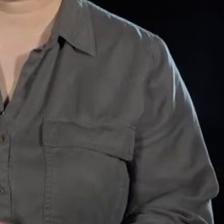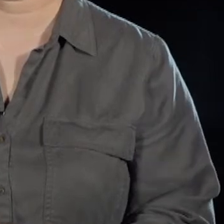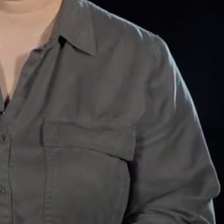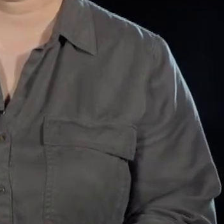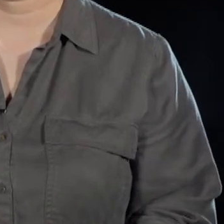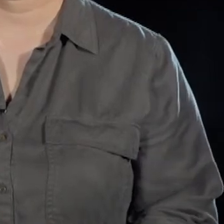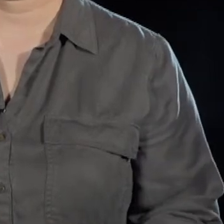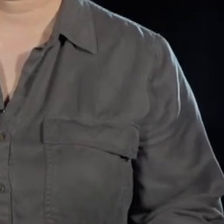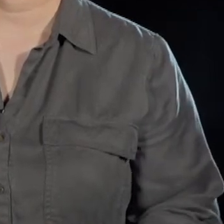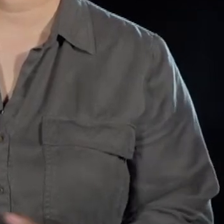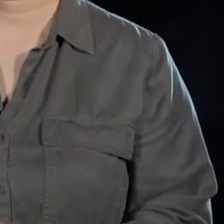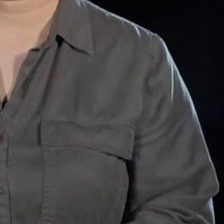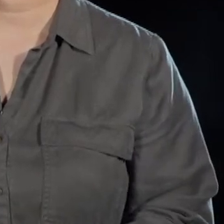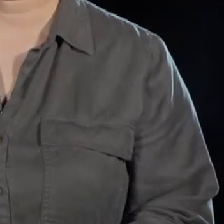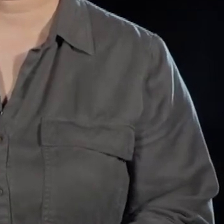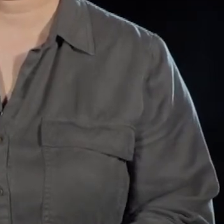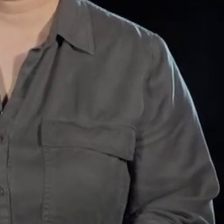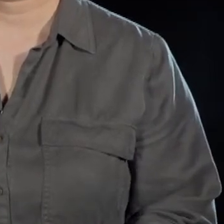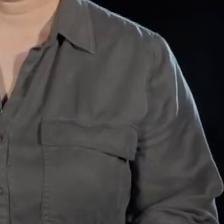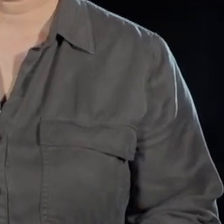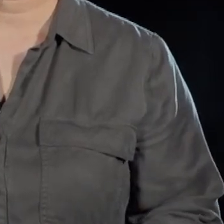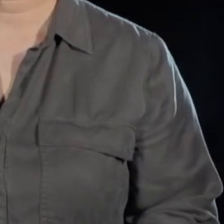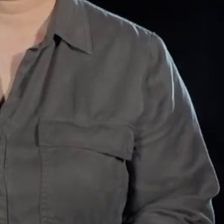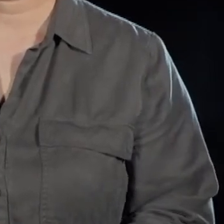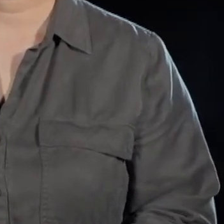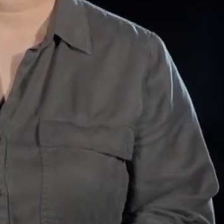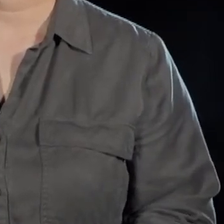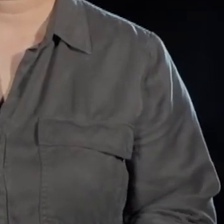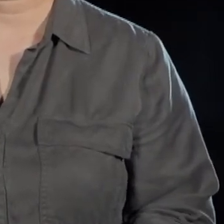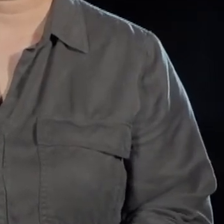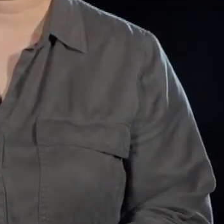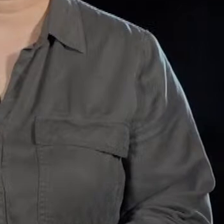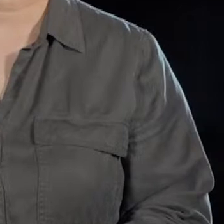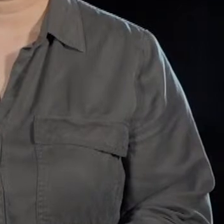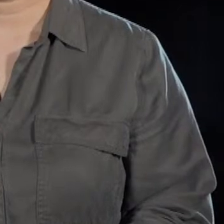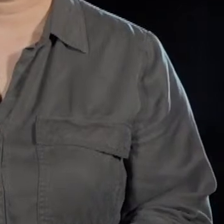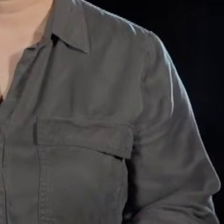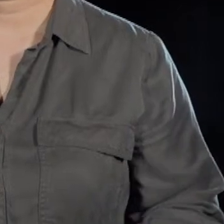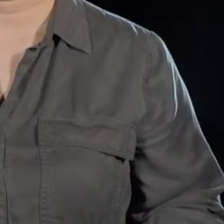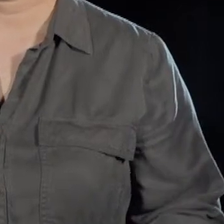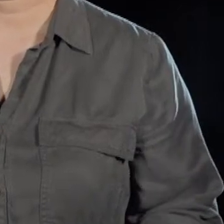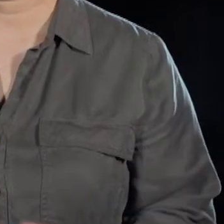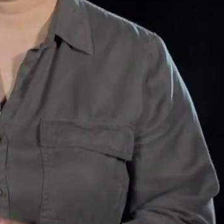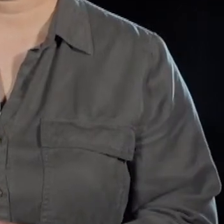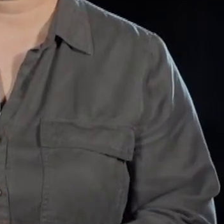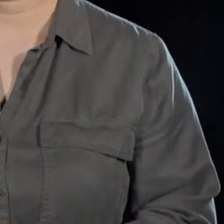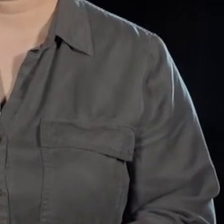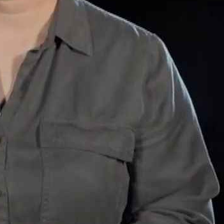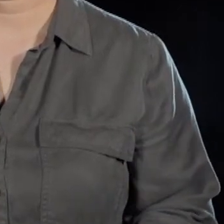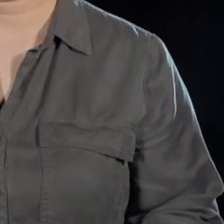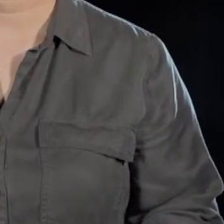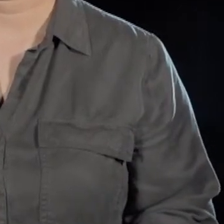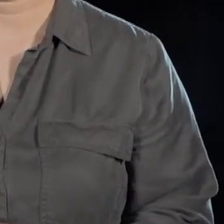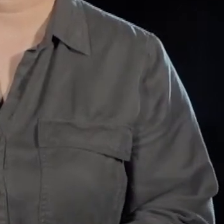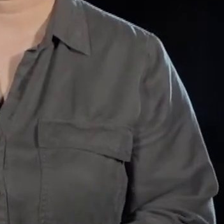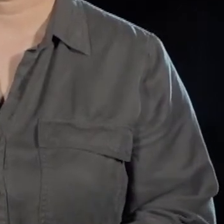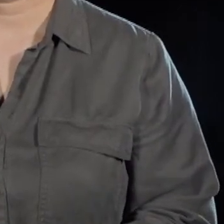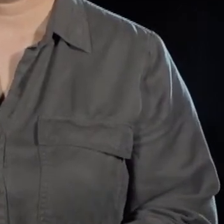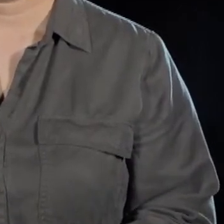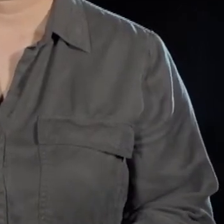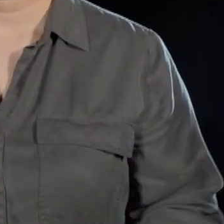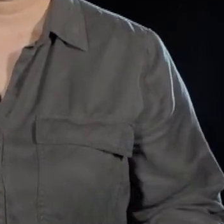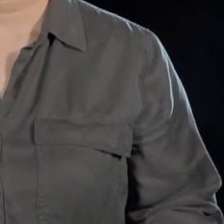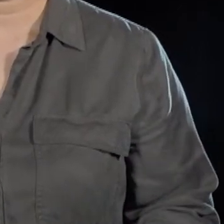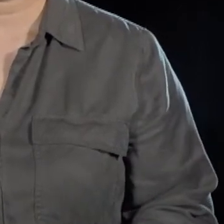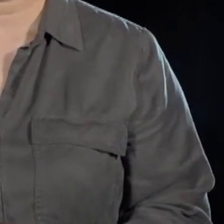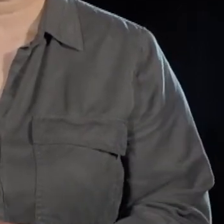History Panel. My name is Charmaine de Silva. I use the pronouns she, her, hers, and I'm so honored to be the moderator for today's event.